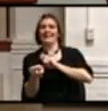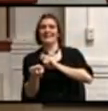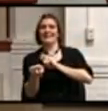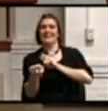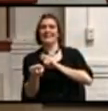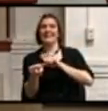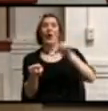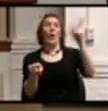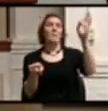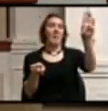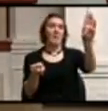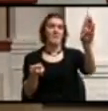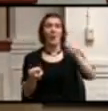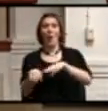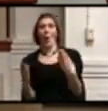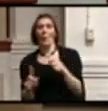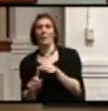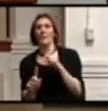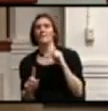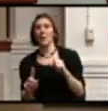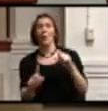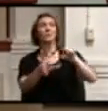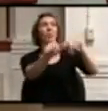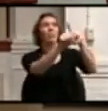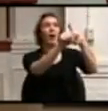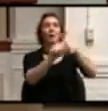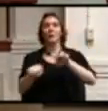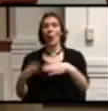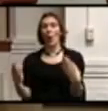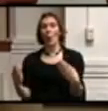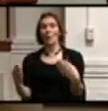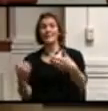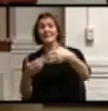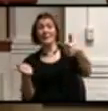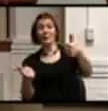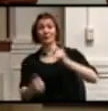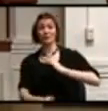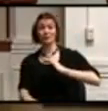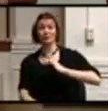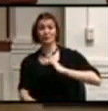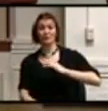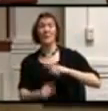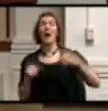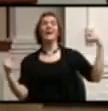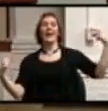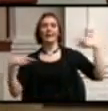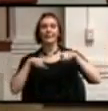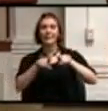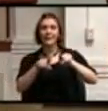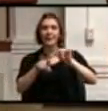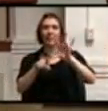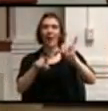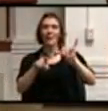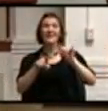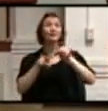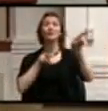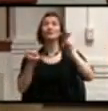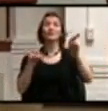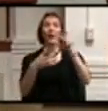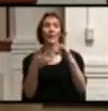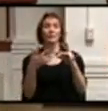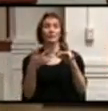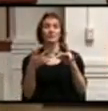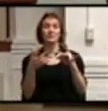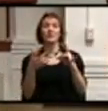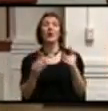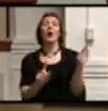get locked up. Police is 24/7. They're now separated with a common lobby. Right off the lobby